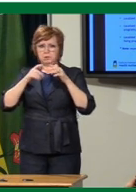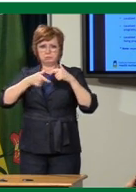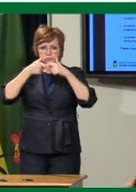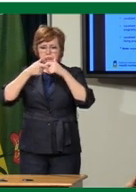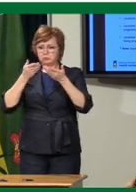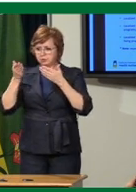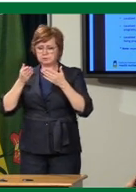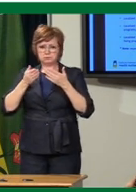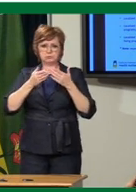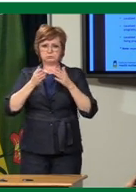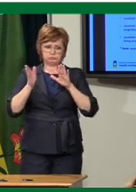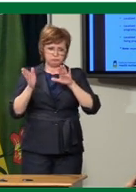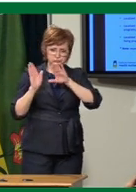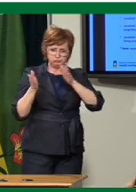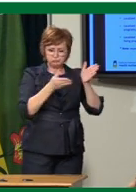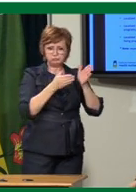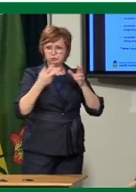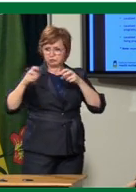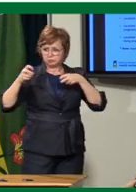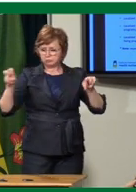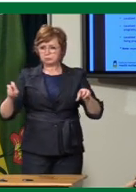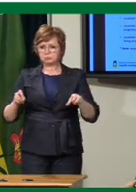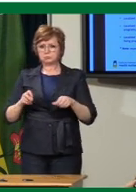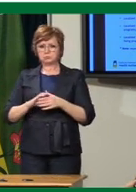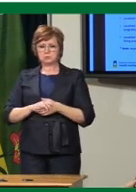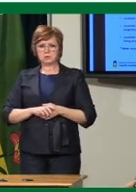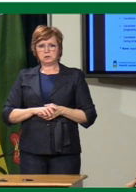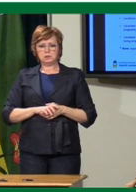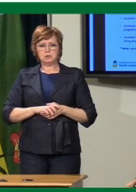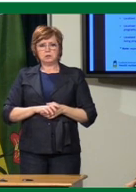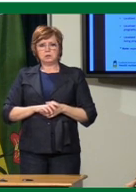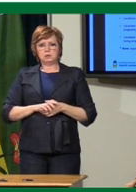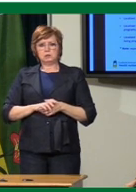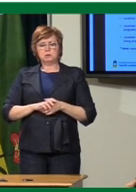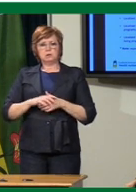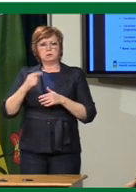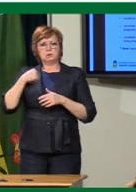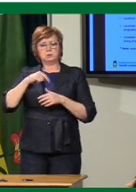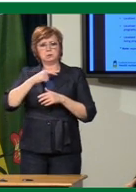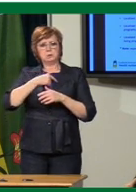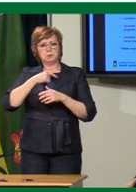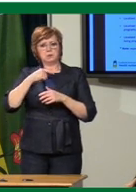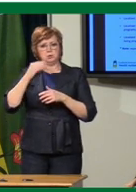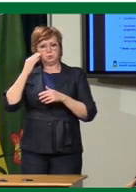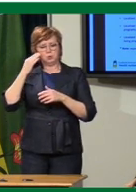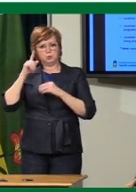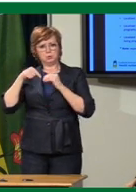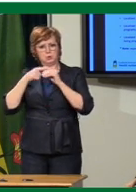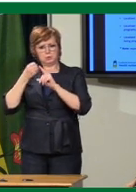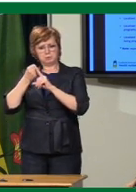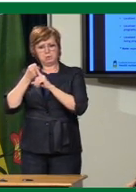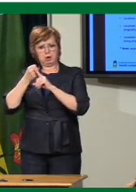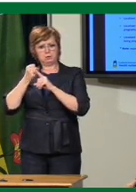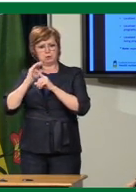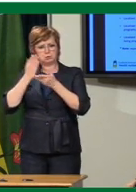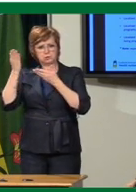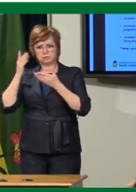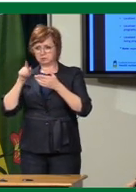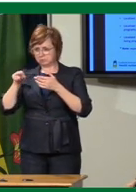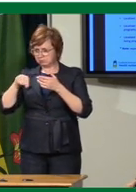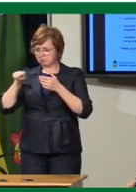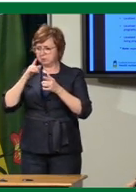are meant to be localized, targeted, and as time limited as possible, because as I mentioned, we are very aware of the impact they have on our